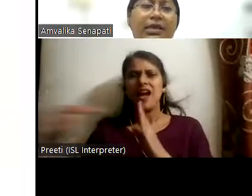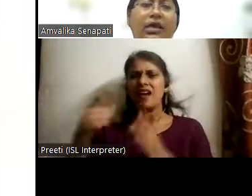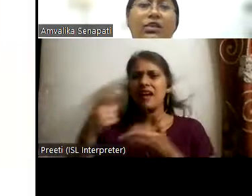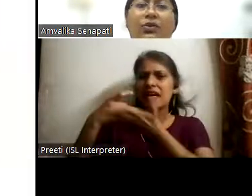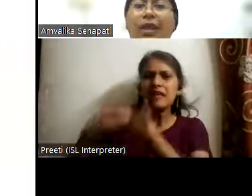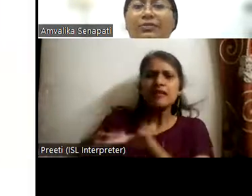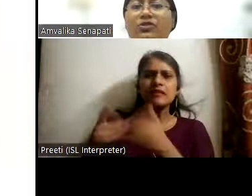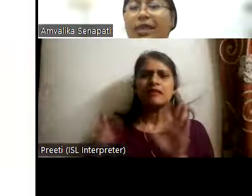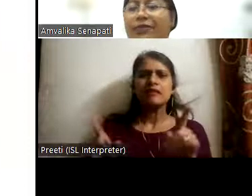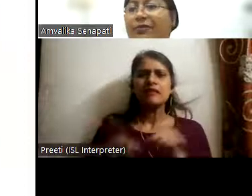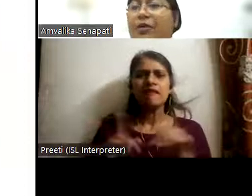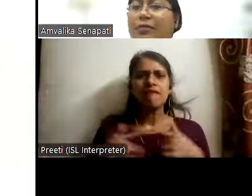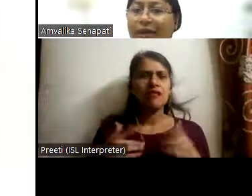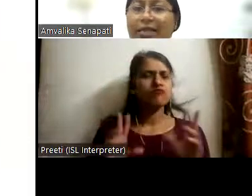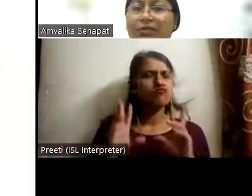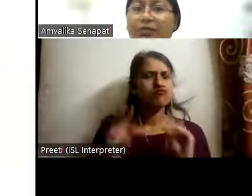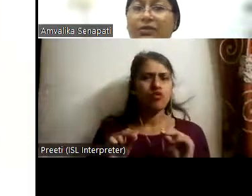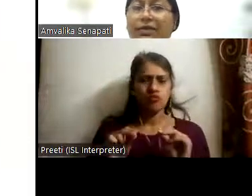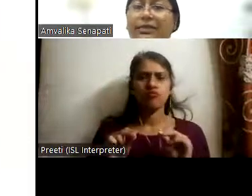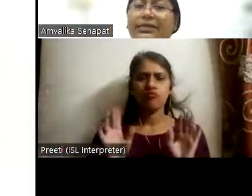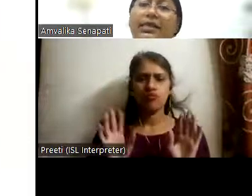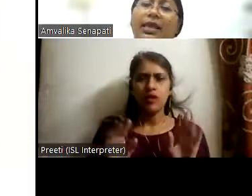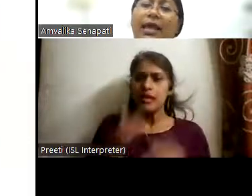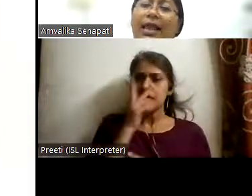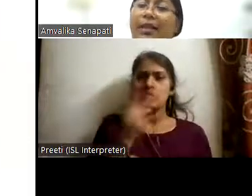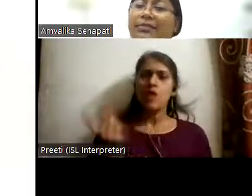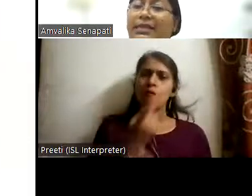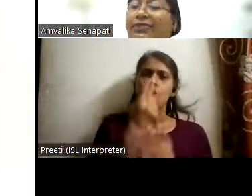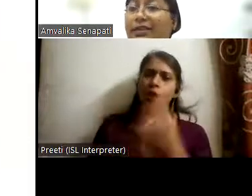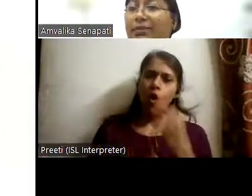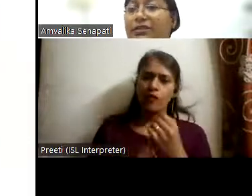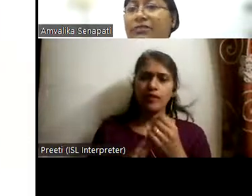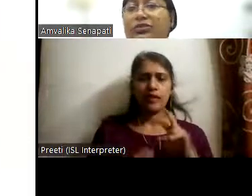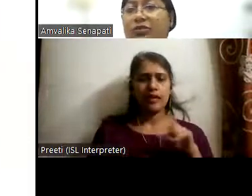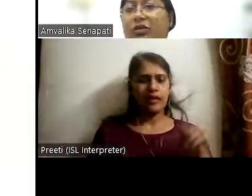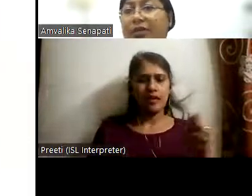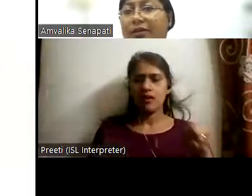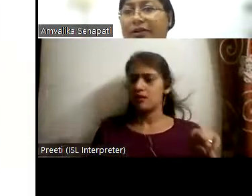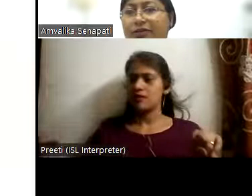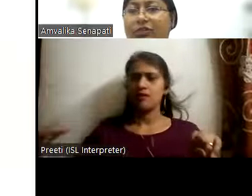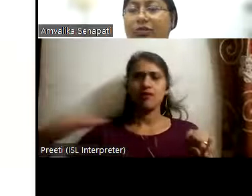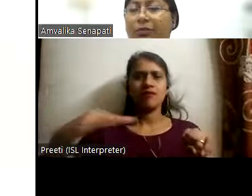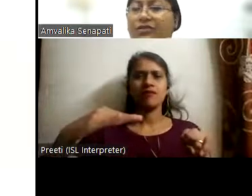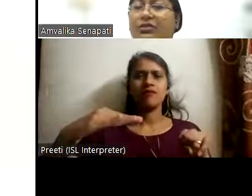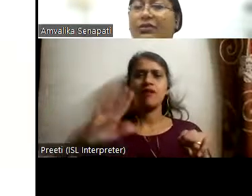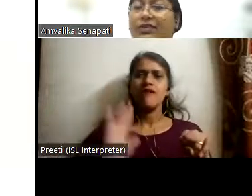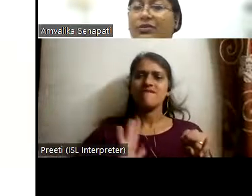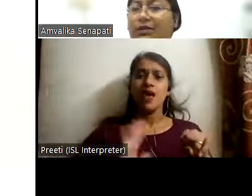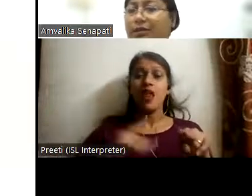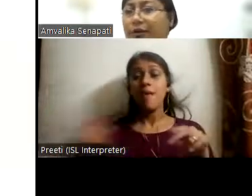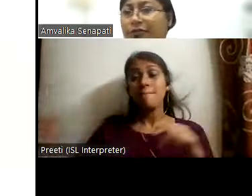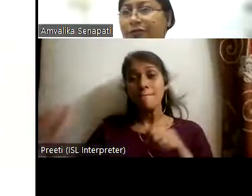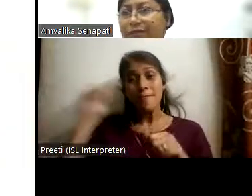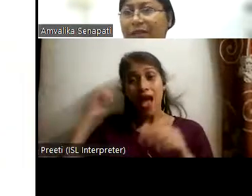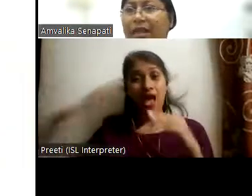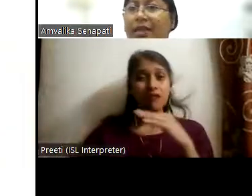staircases. So ramps should have proper railings on both sides, and ramps as far as possible should not be curved. So the picture on the right, you see